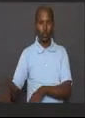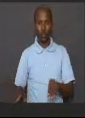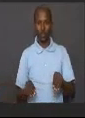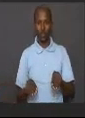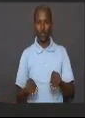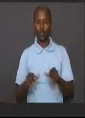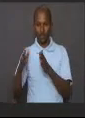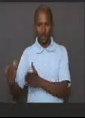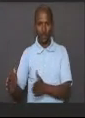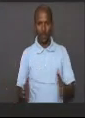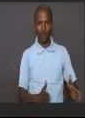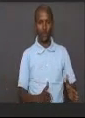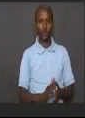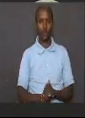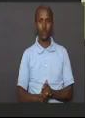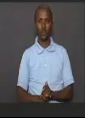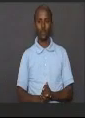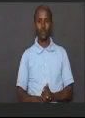Students, let's get ready.